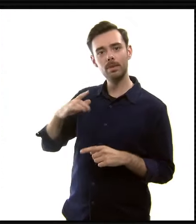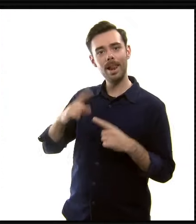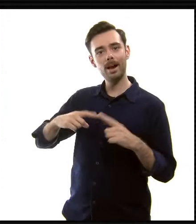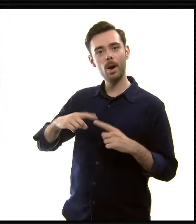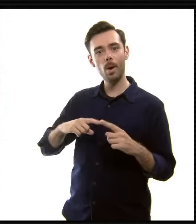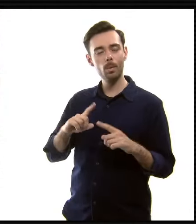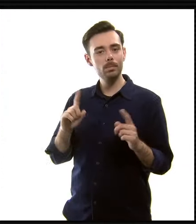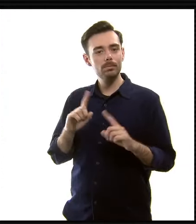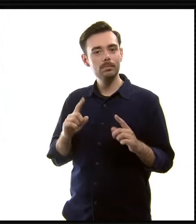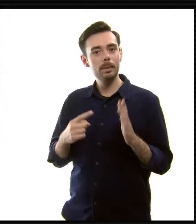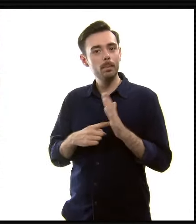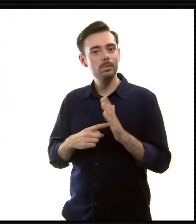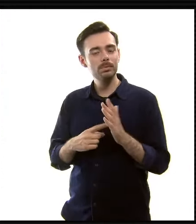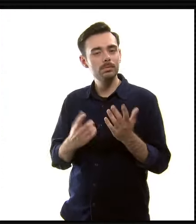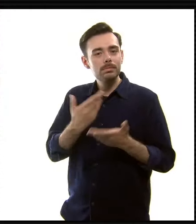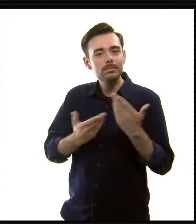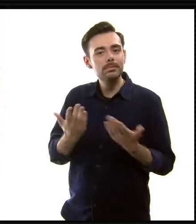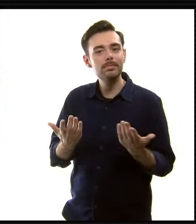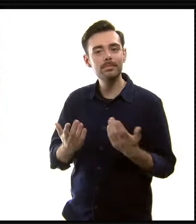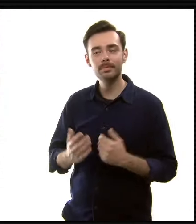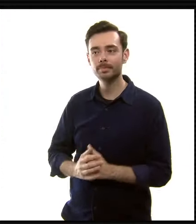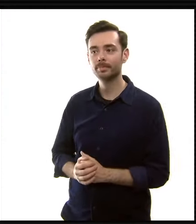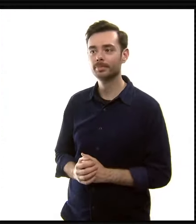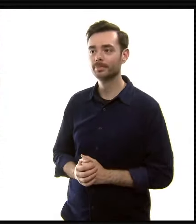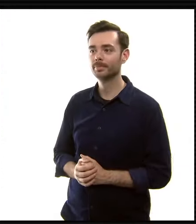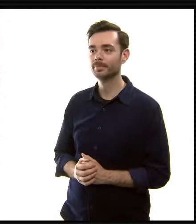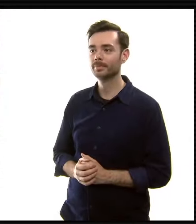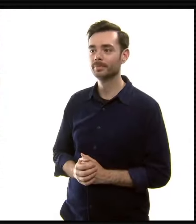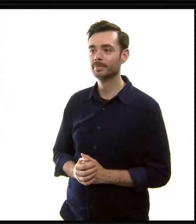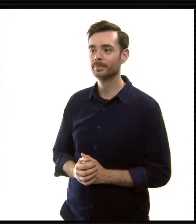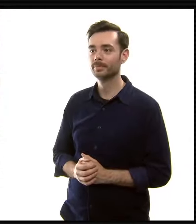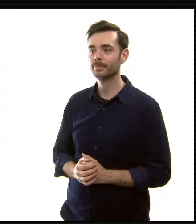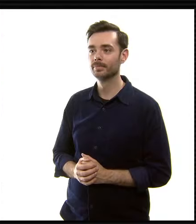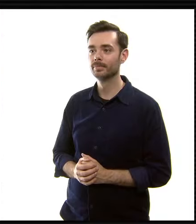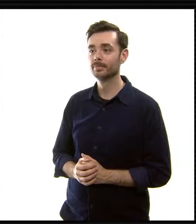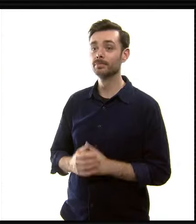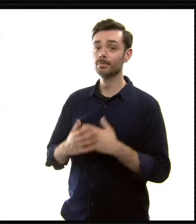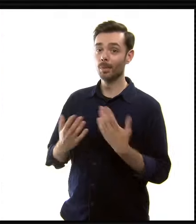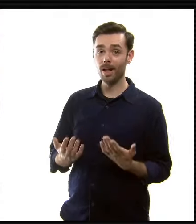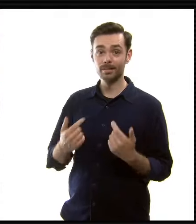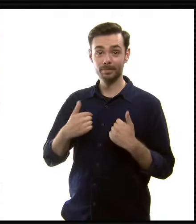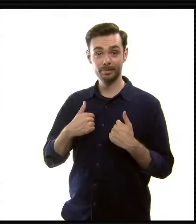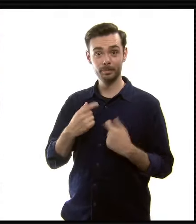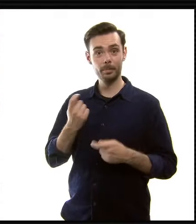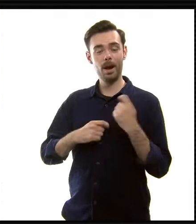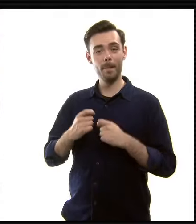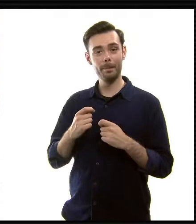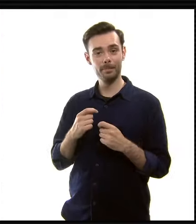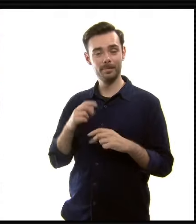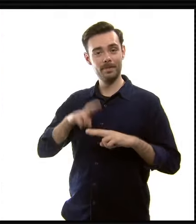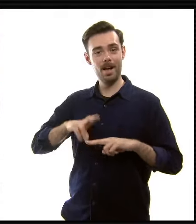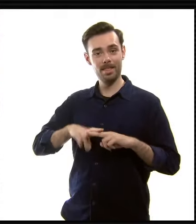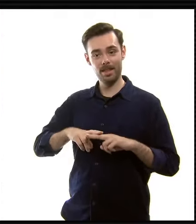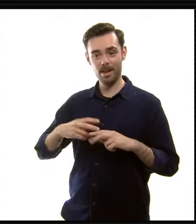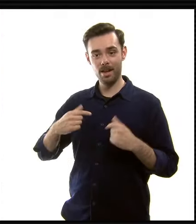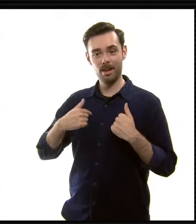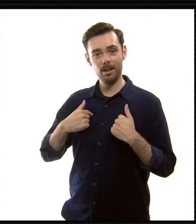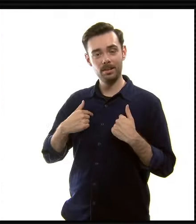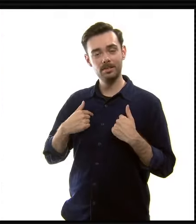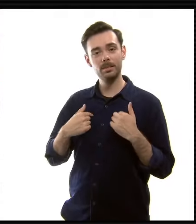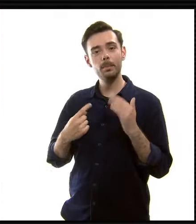Well, I think one of the big thrills any parent has is when they can share something that was